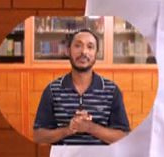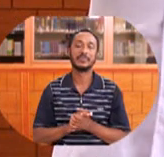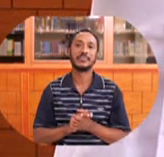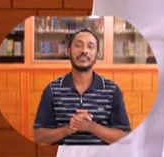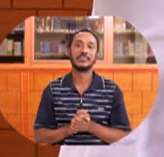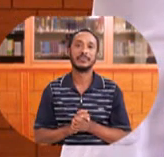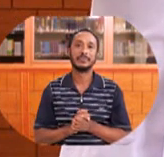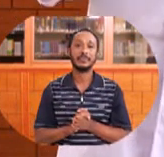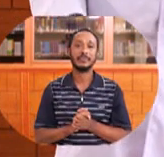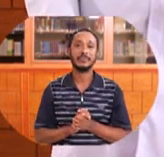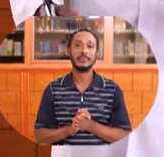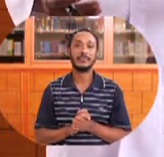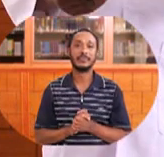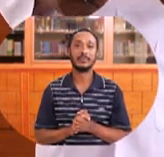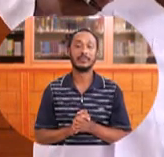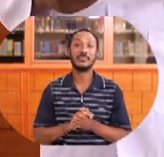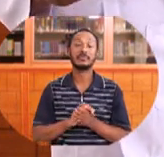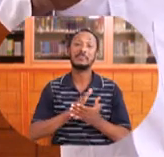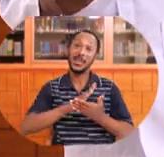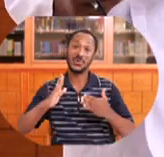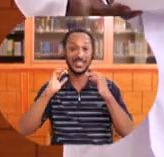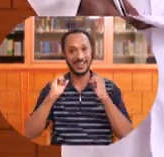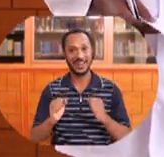can be removed